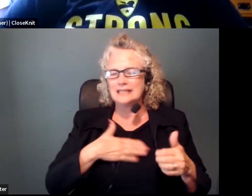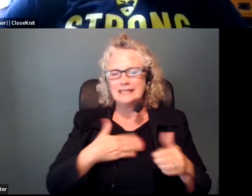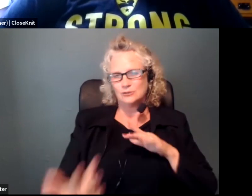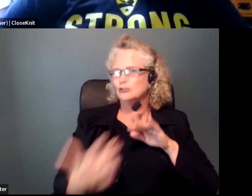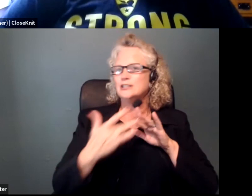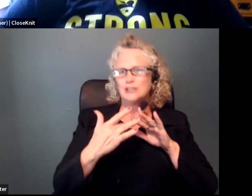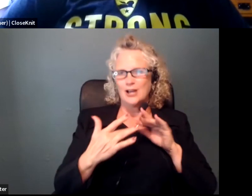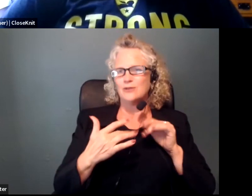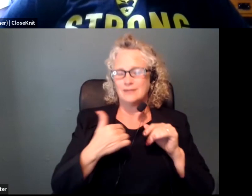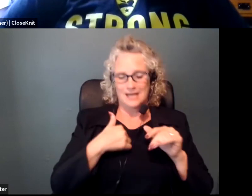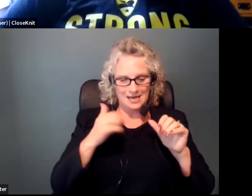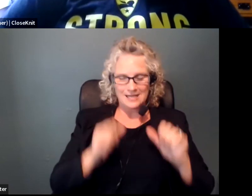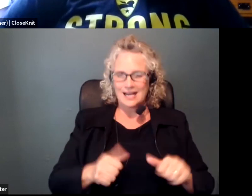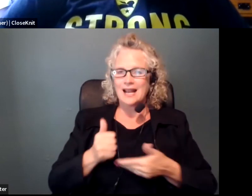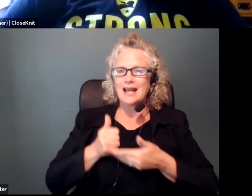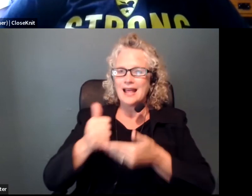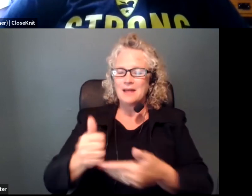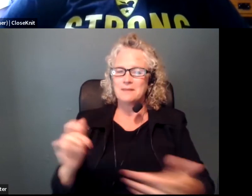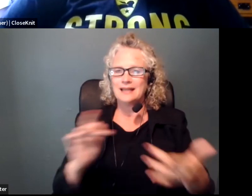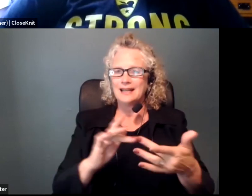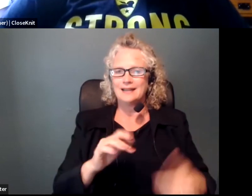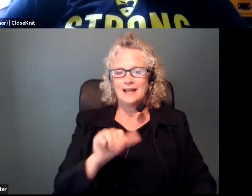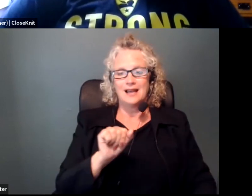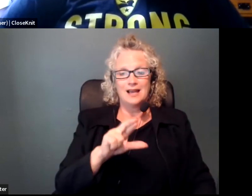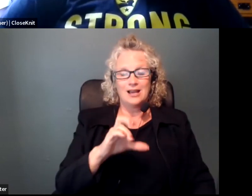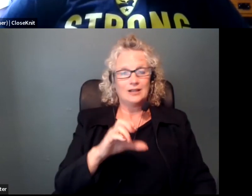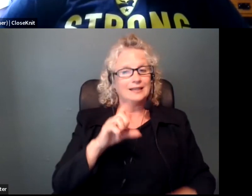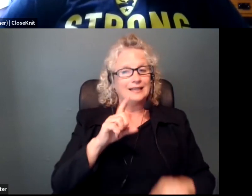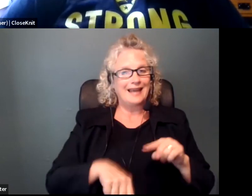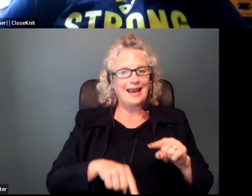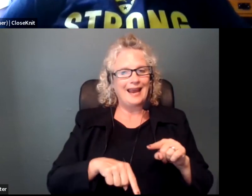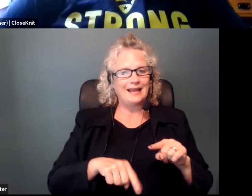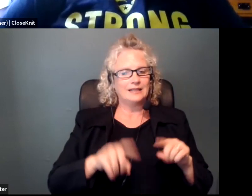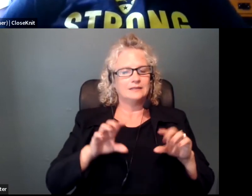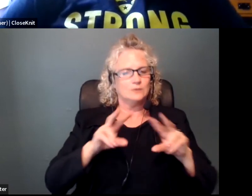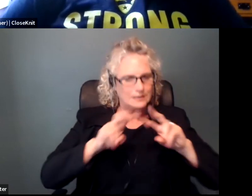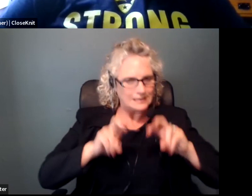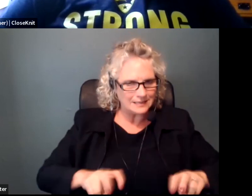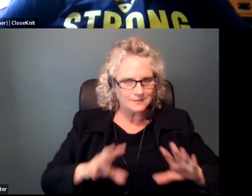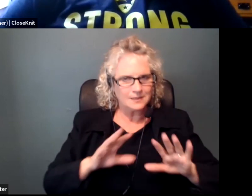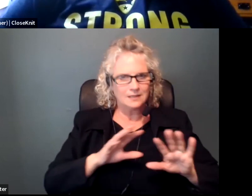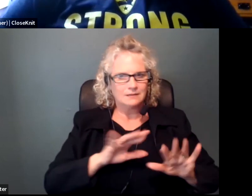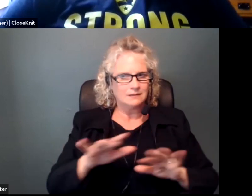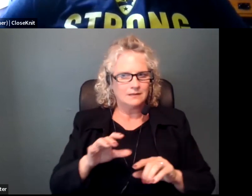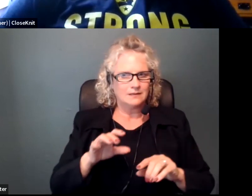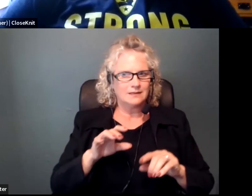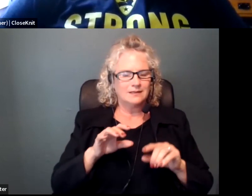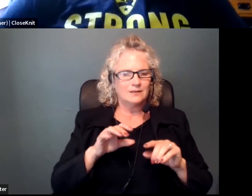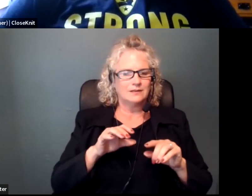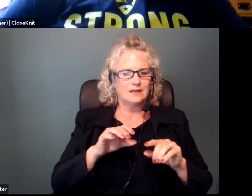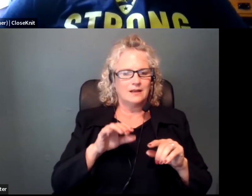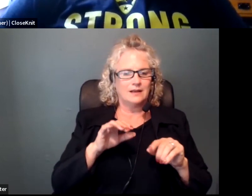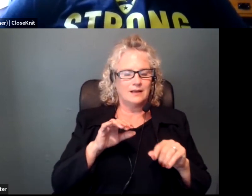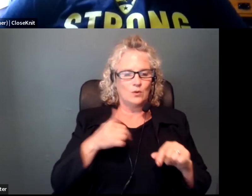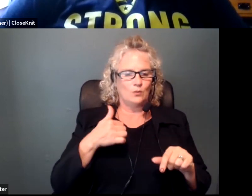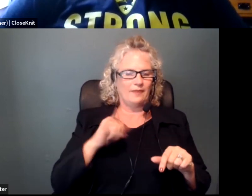me and I can get you connected. The ARC wouldn't be able to like do an assessment or anything like that, a little bit beyond our purview,